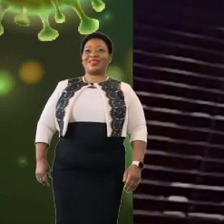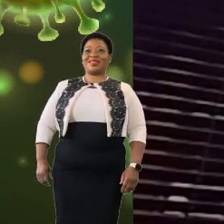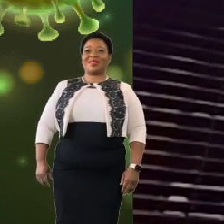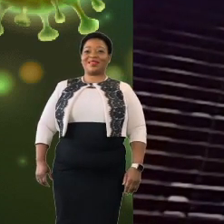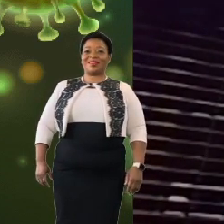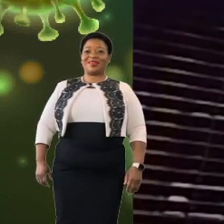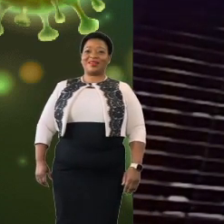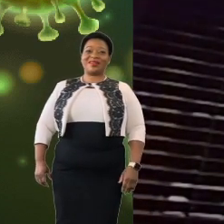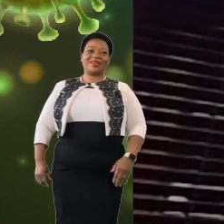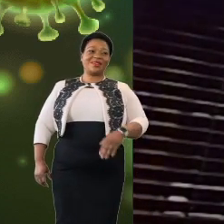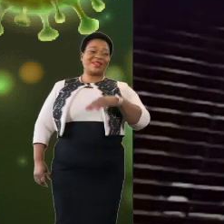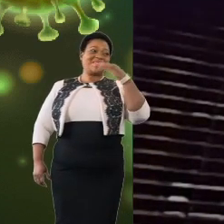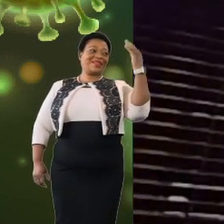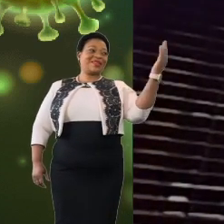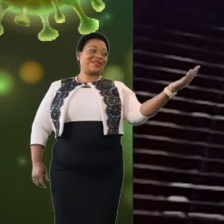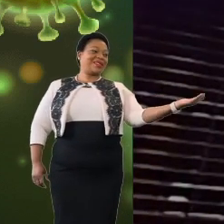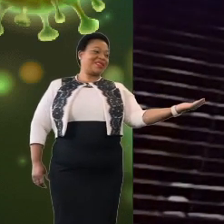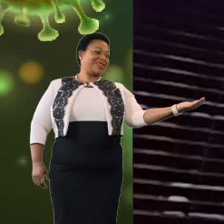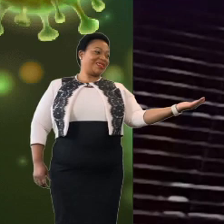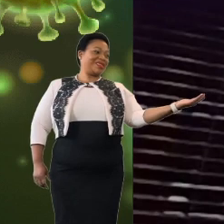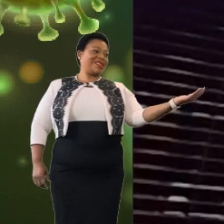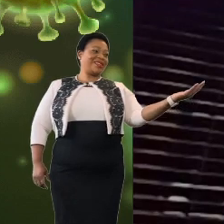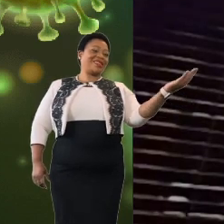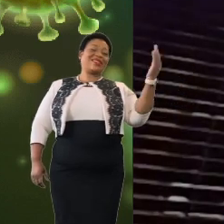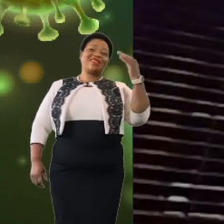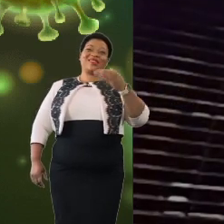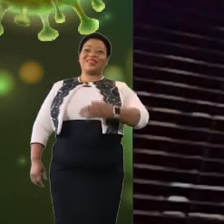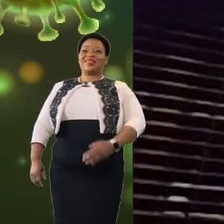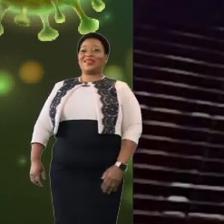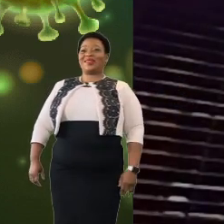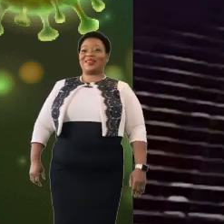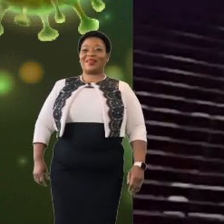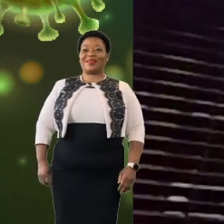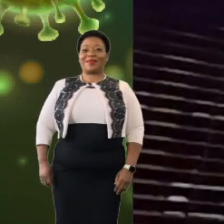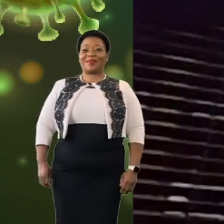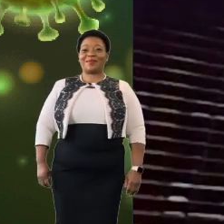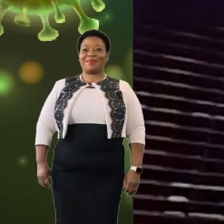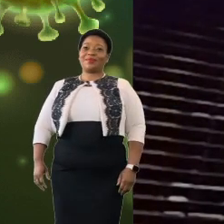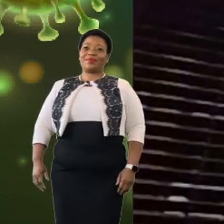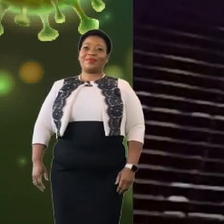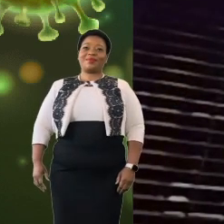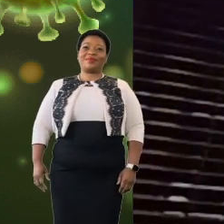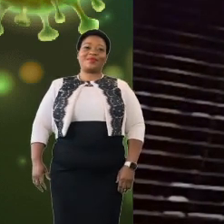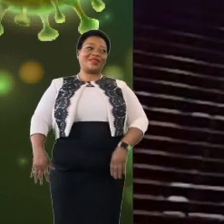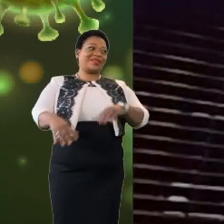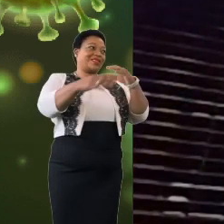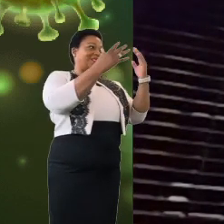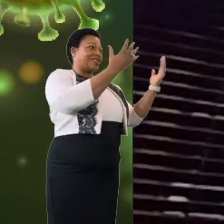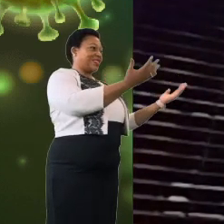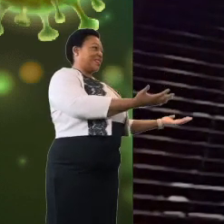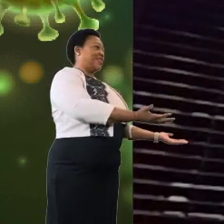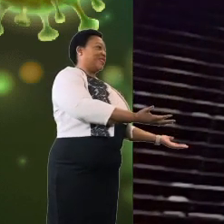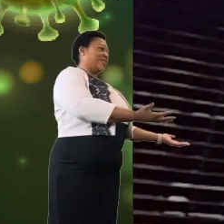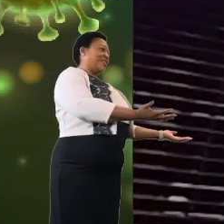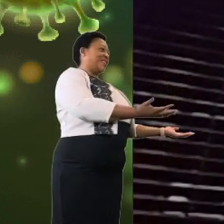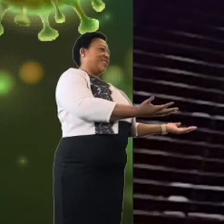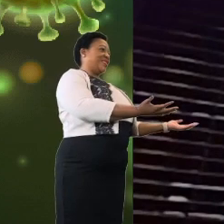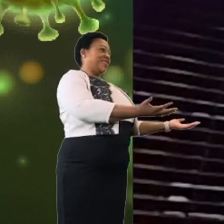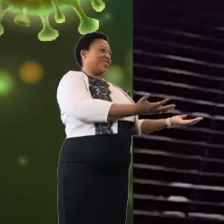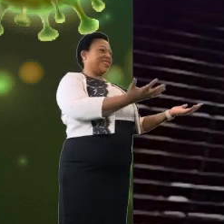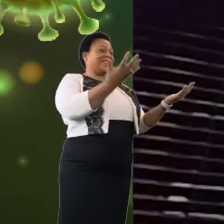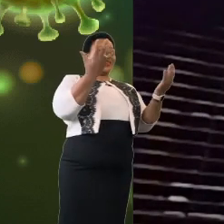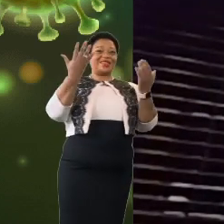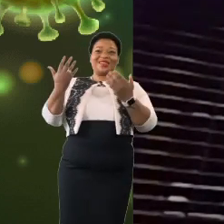that document means. And as a result, I see a document that is written in a language that I don't